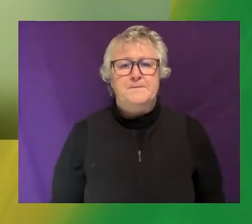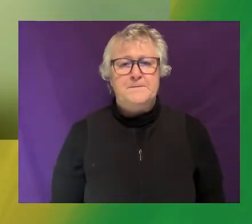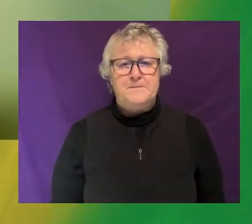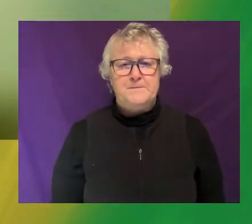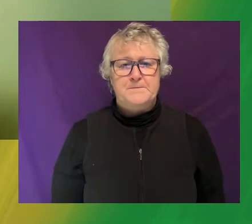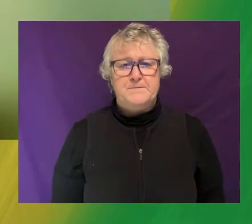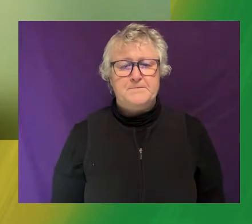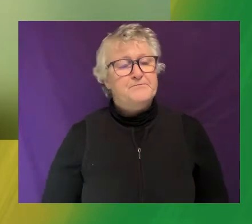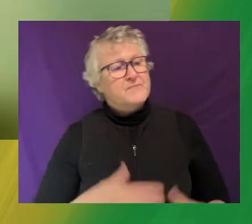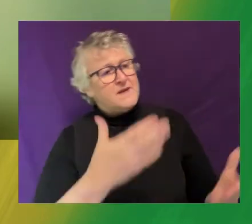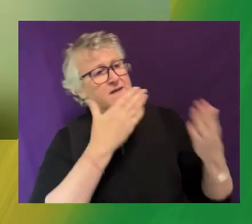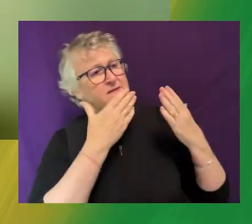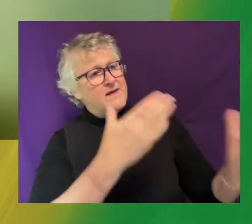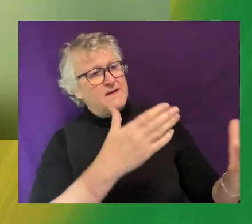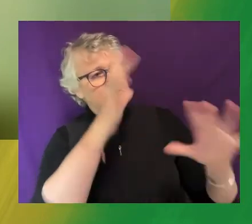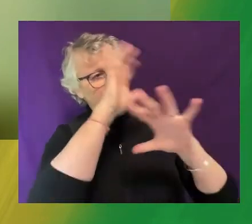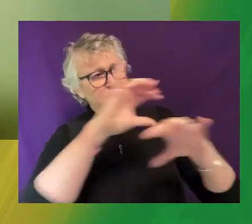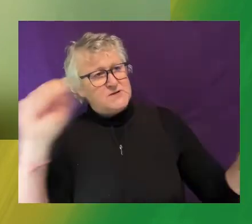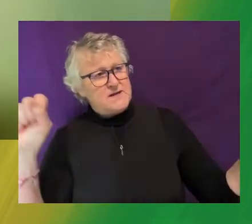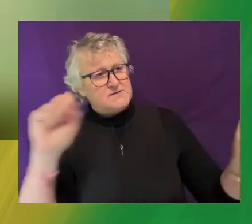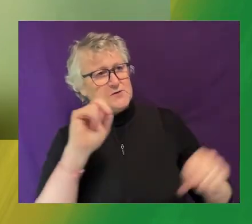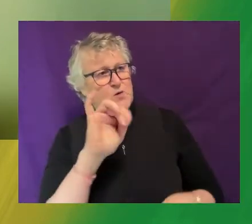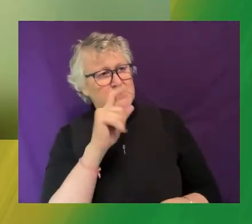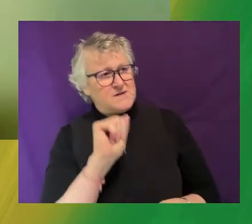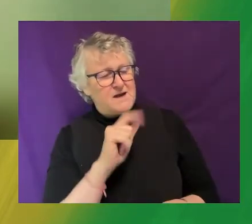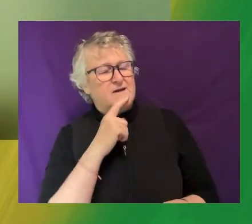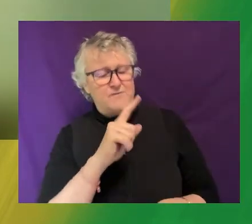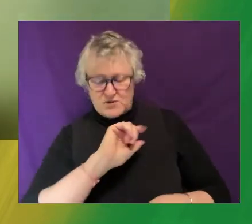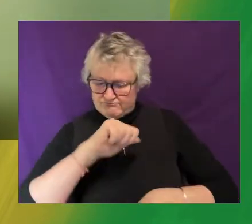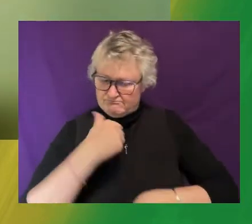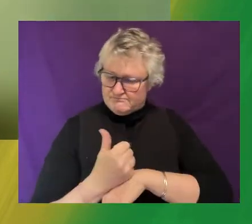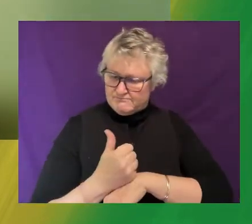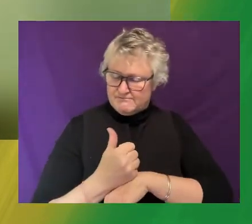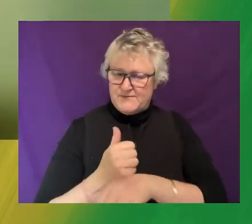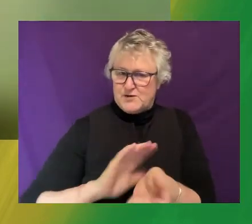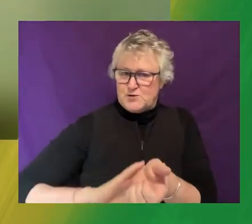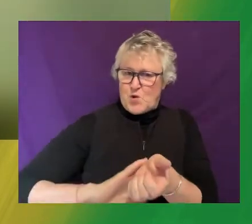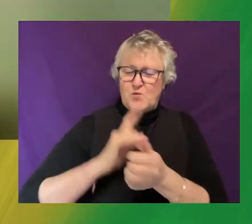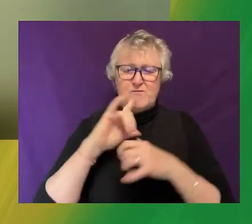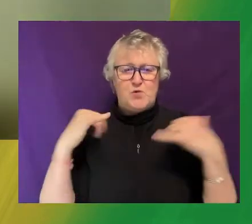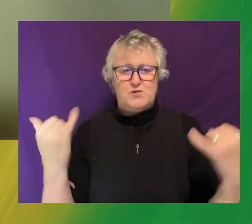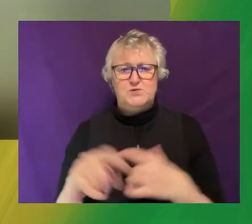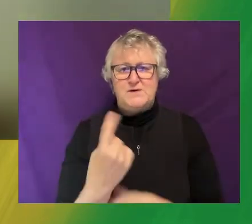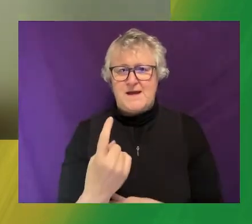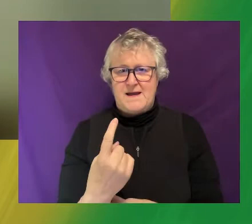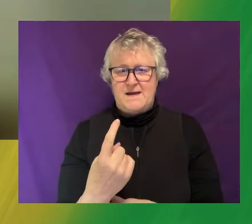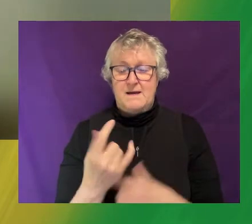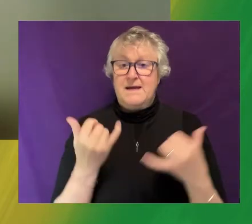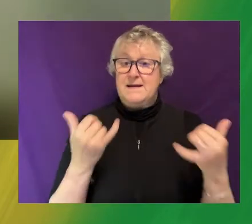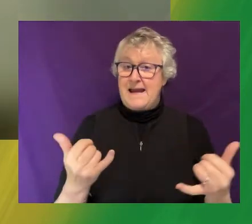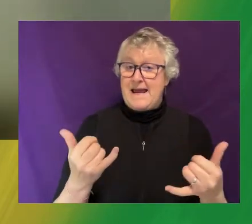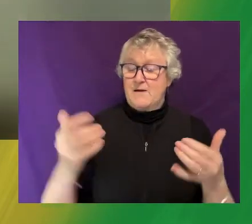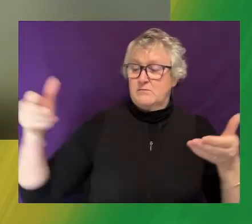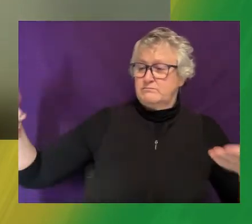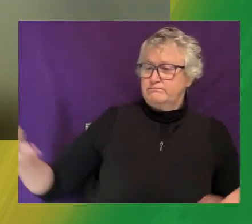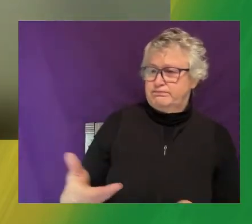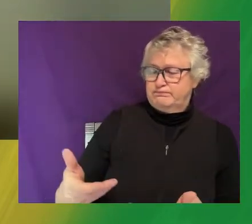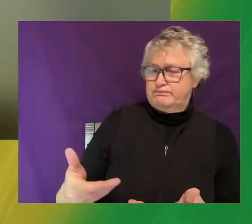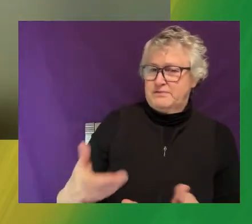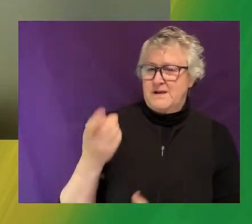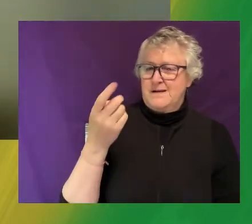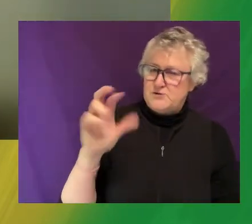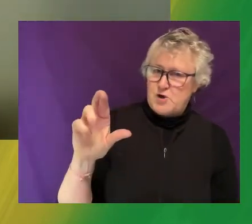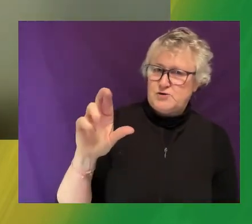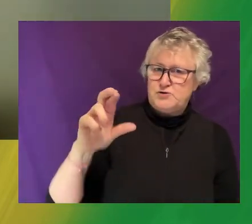Thank you to Chancellor Khosla for setting the tone for the day. I am now pleased to introduce Dr. Peace Uche, who will announce